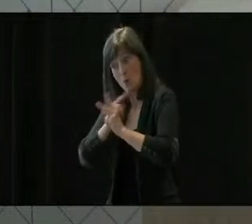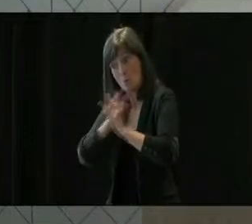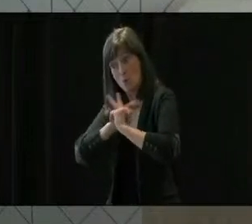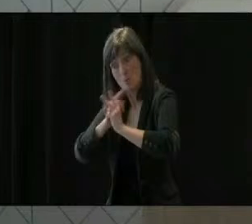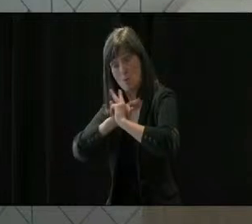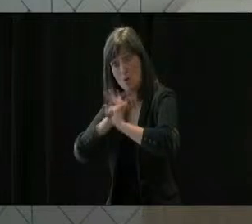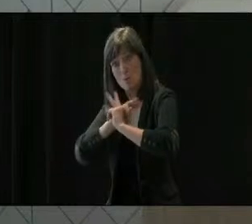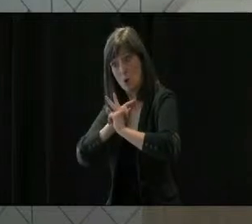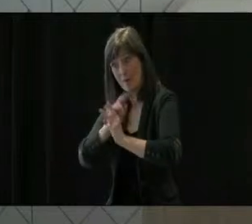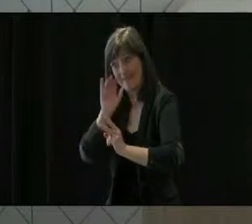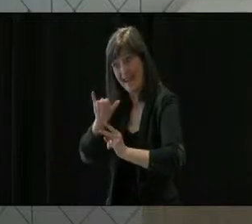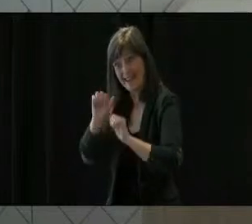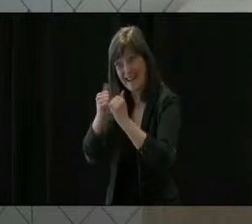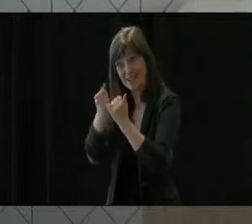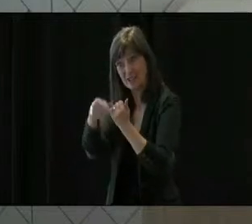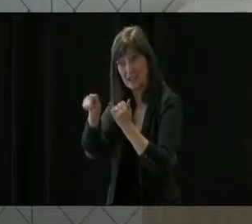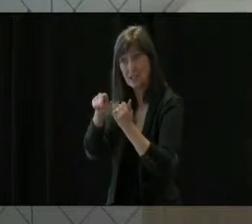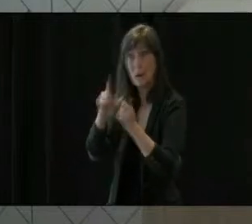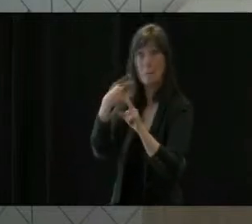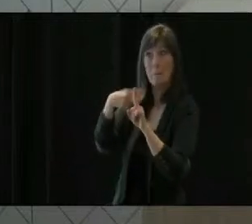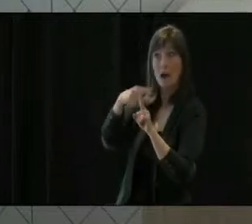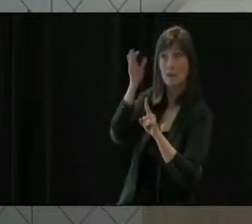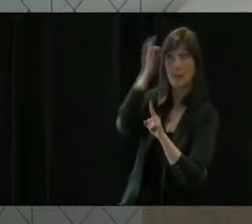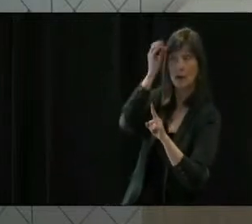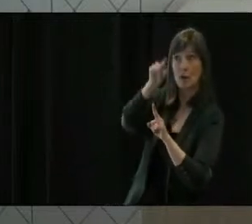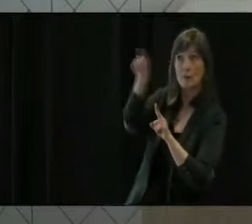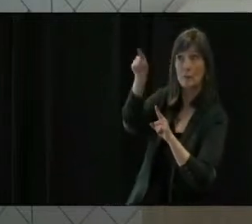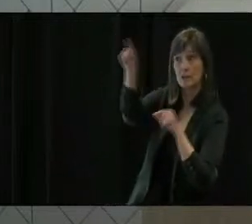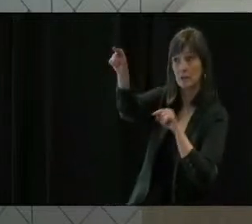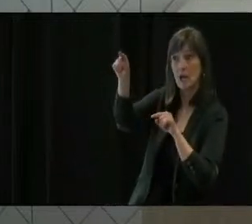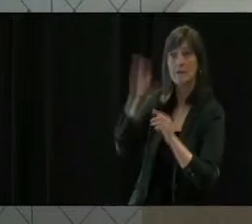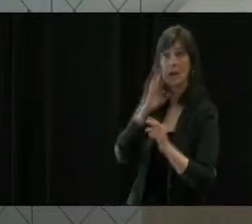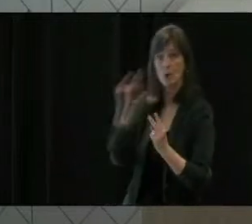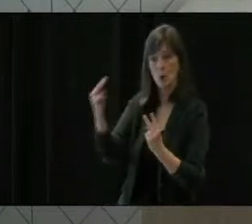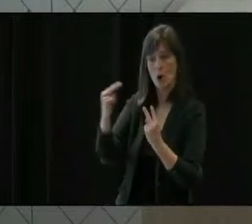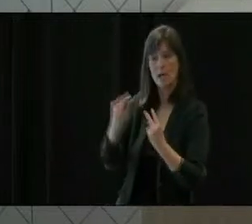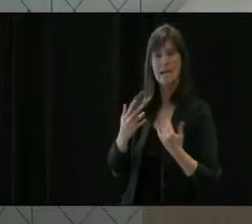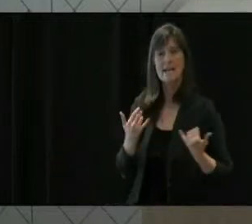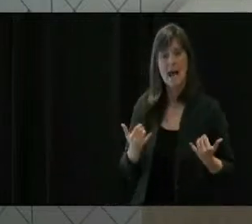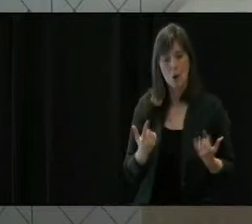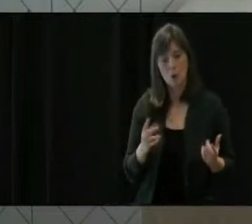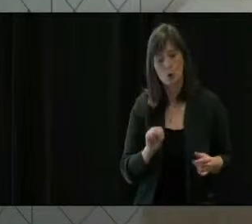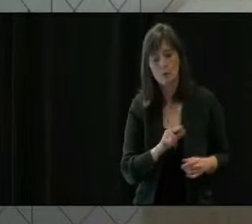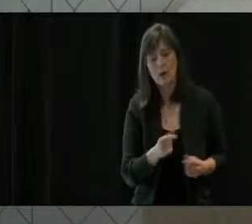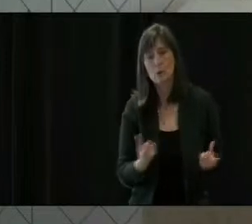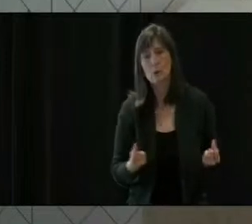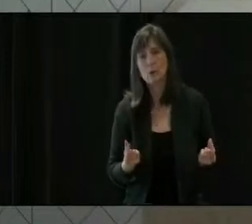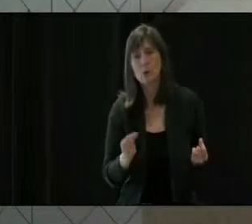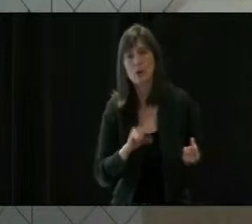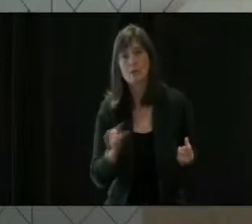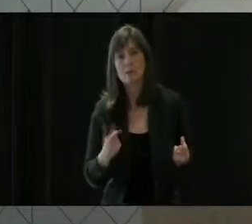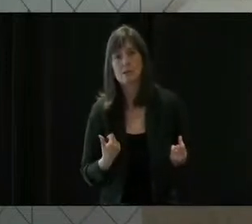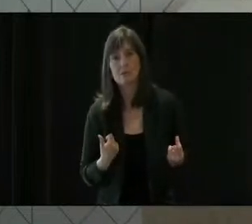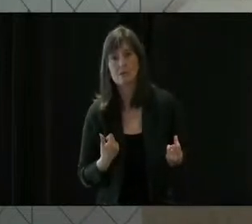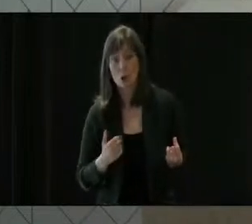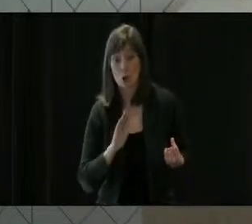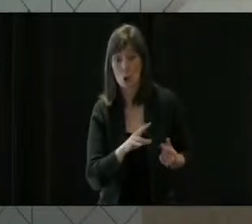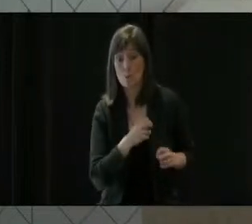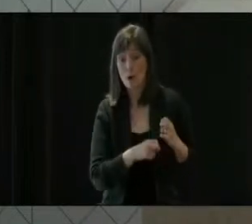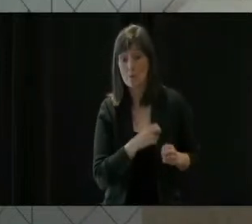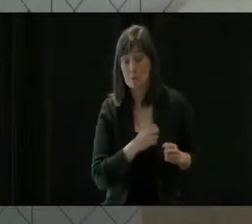Labrador and the government of Newfoundland and Labrador are going to do to fix their own problem.